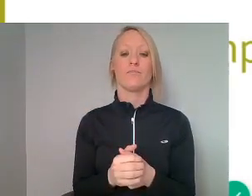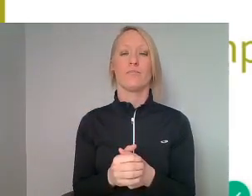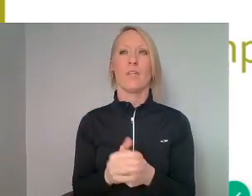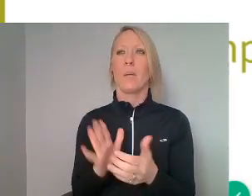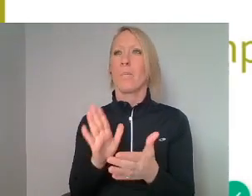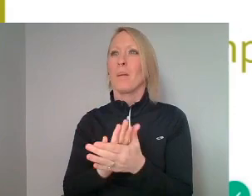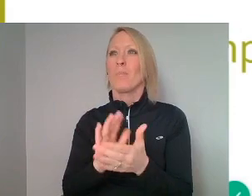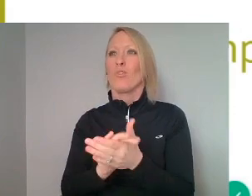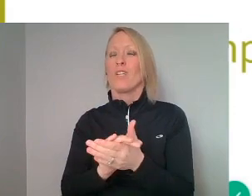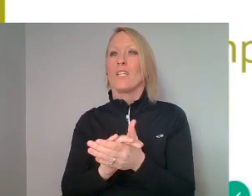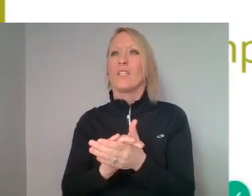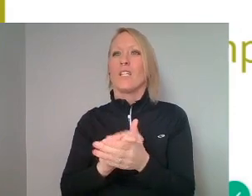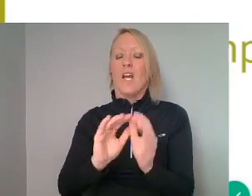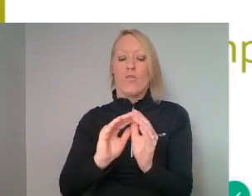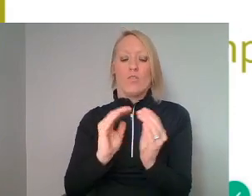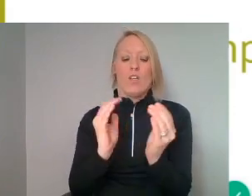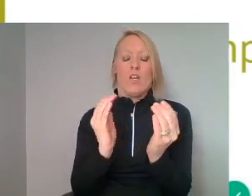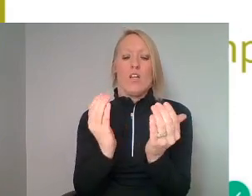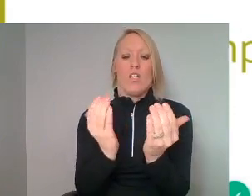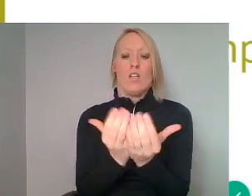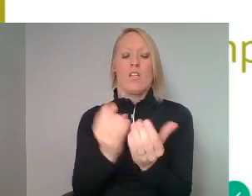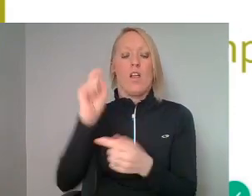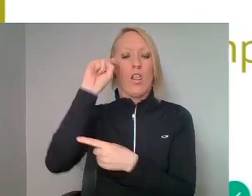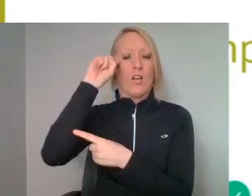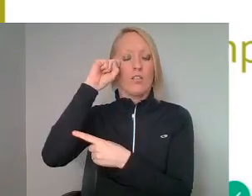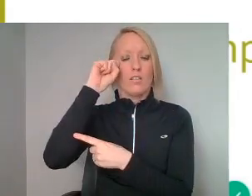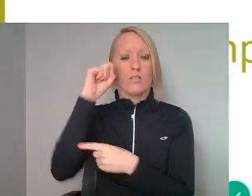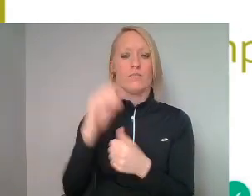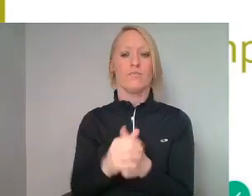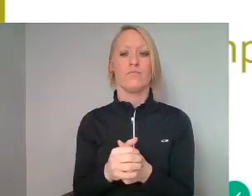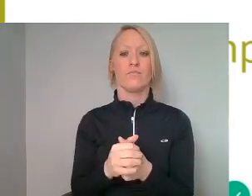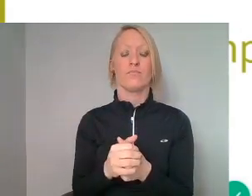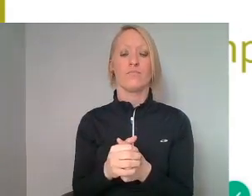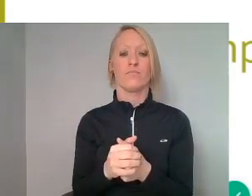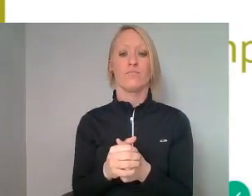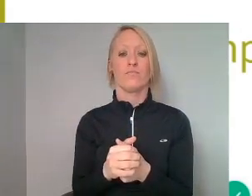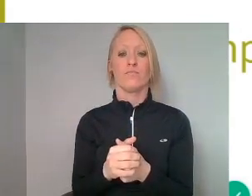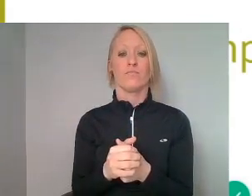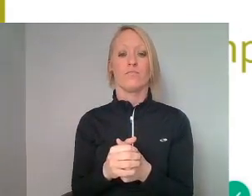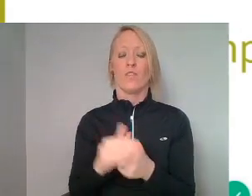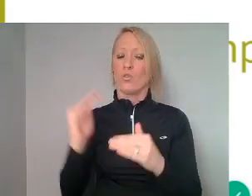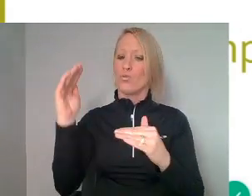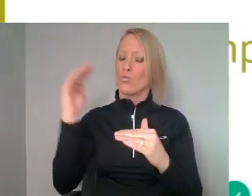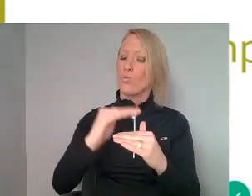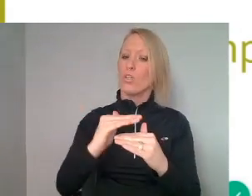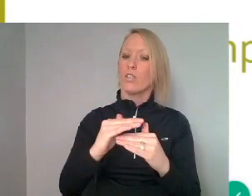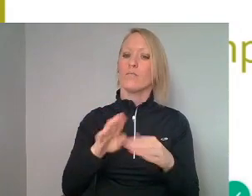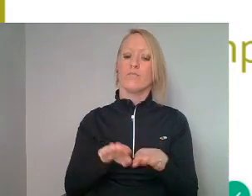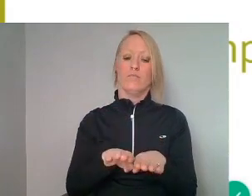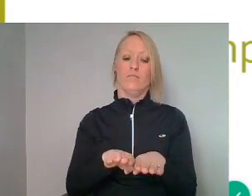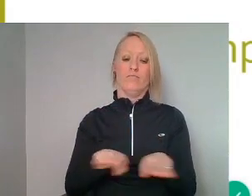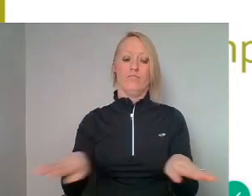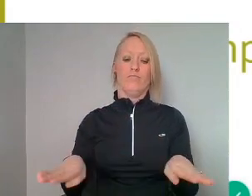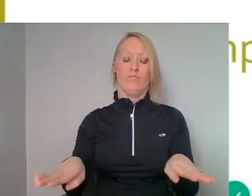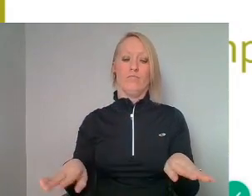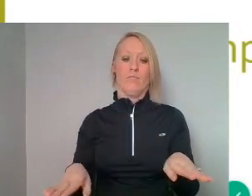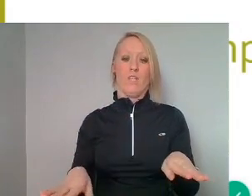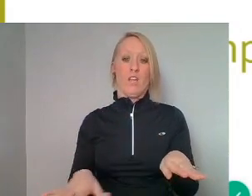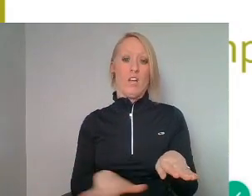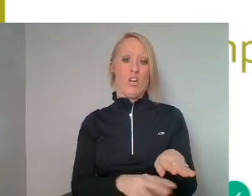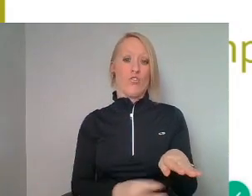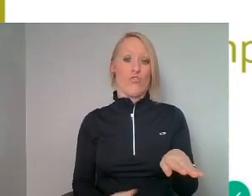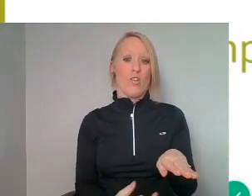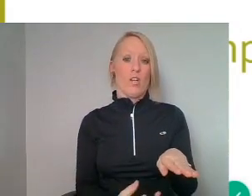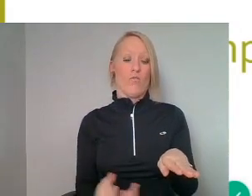it like the outside of an onion. So onions and garlic are bulbs. They're a short underground stem, right? So they're not a root, they're a